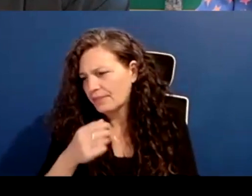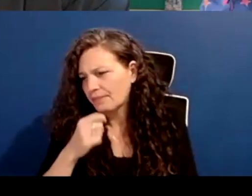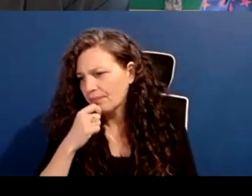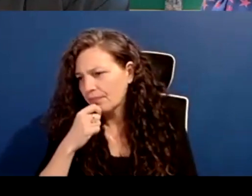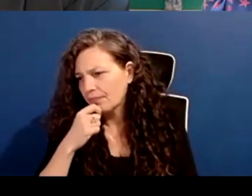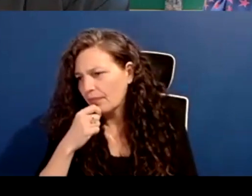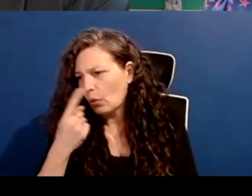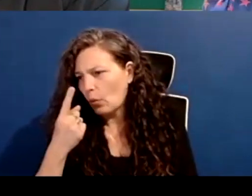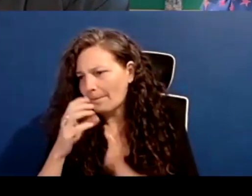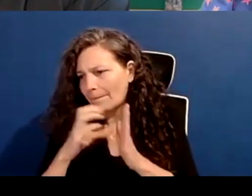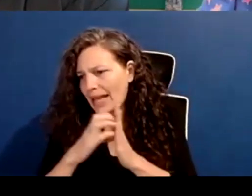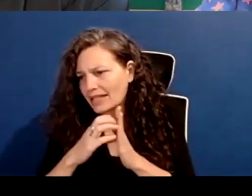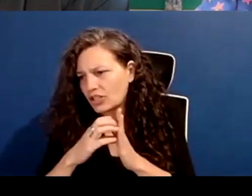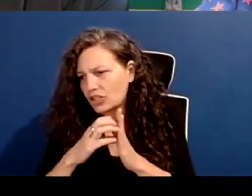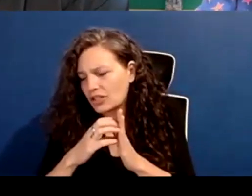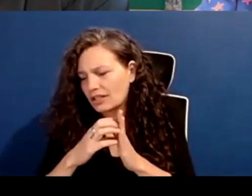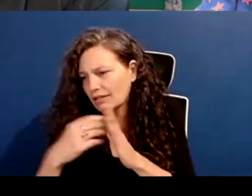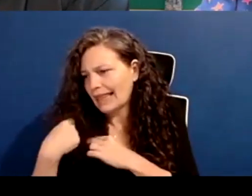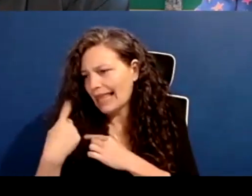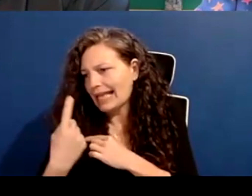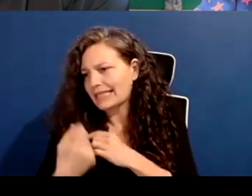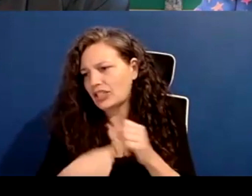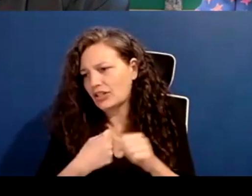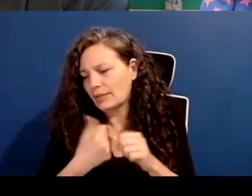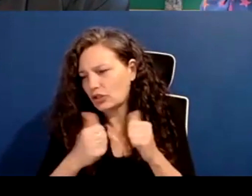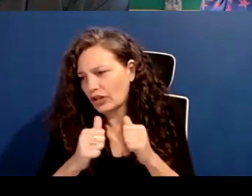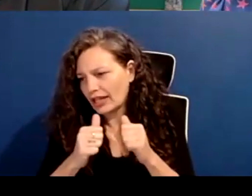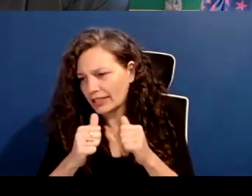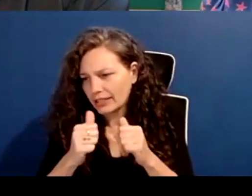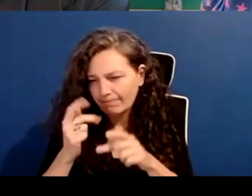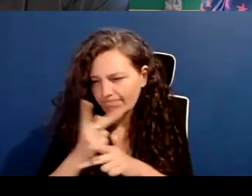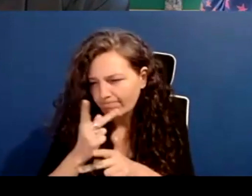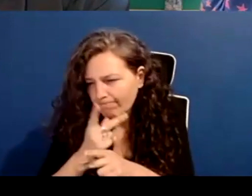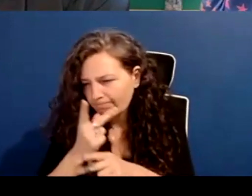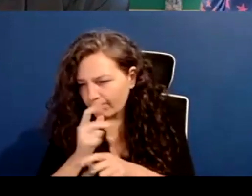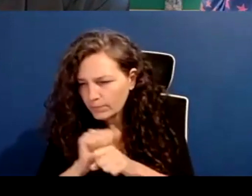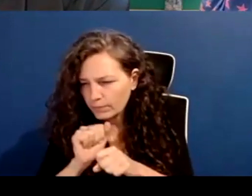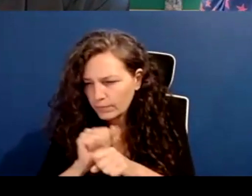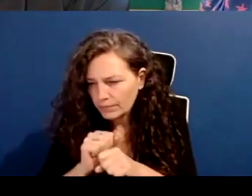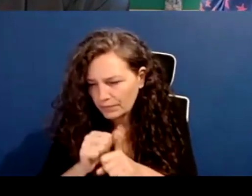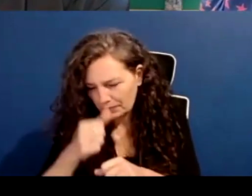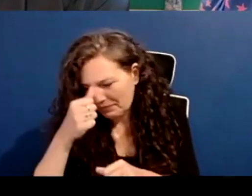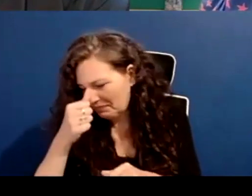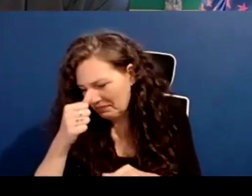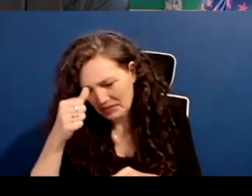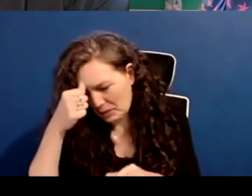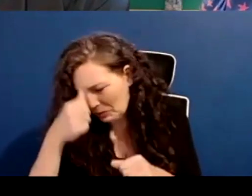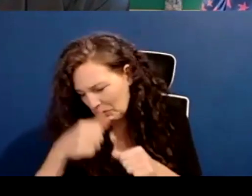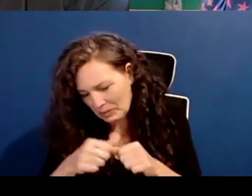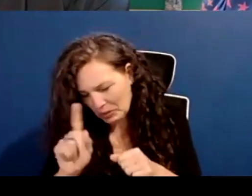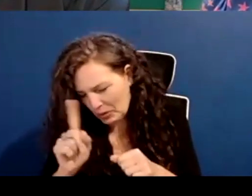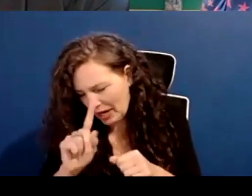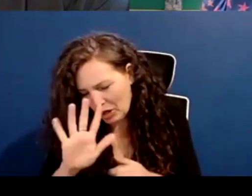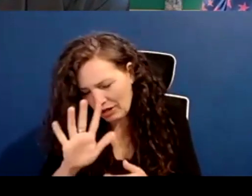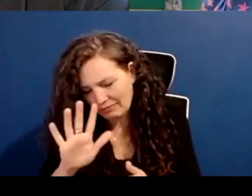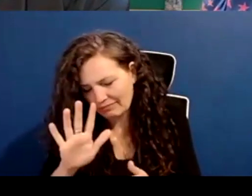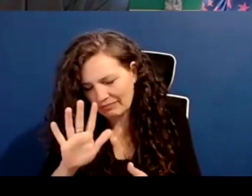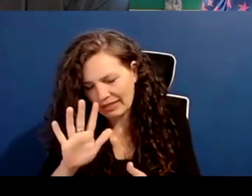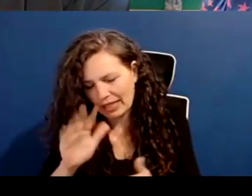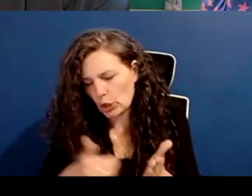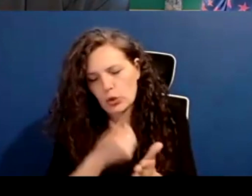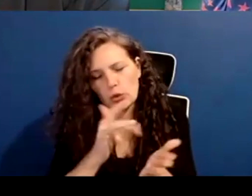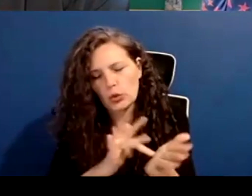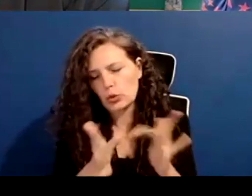really working through is and I can't remember where it is in the New Testament, but it talks about how